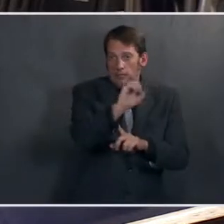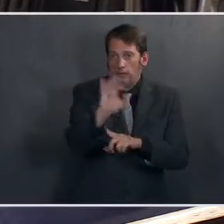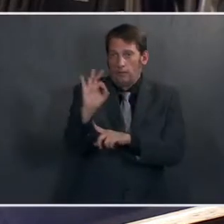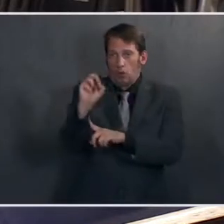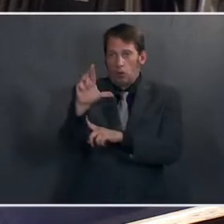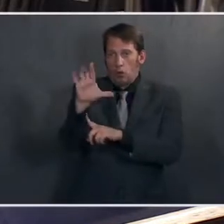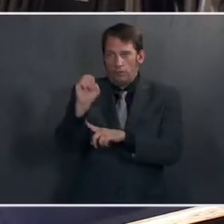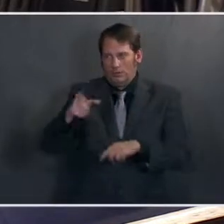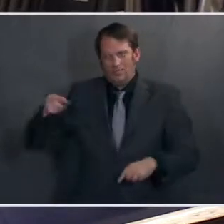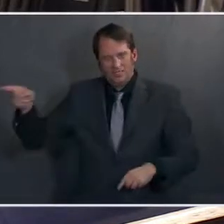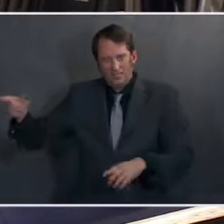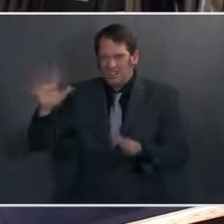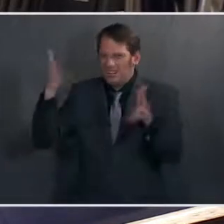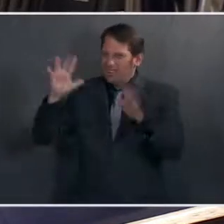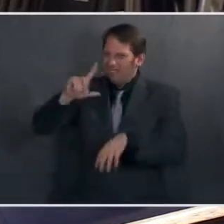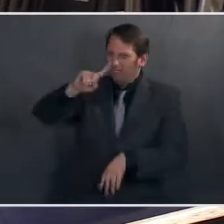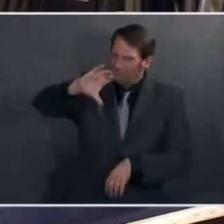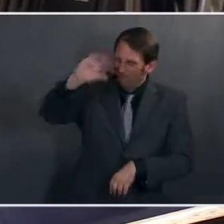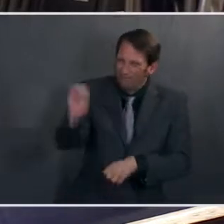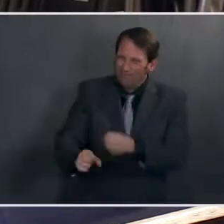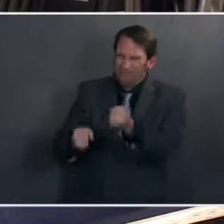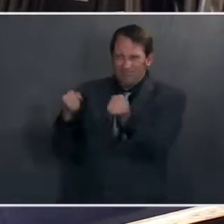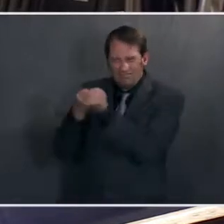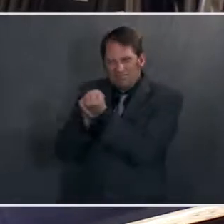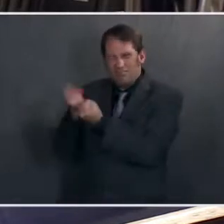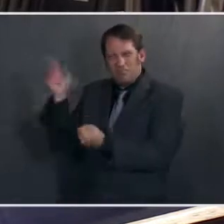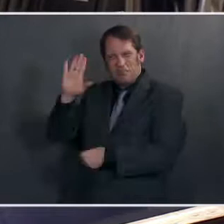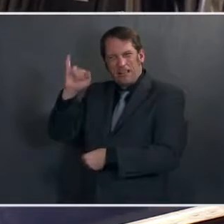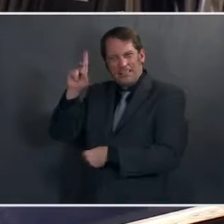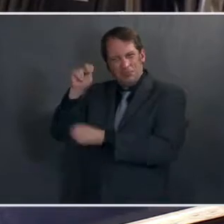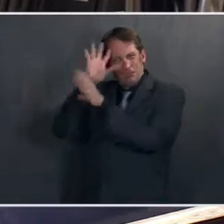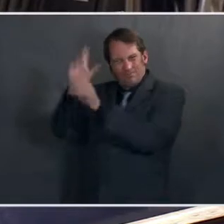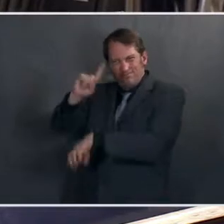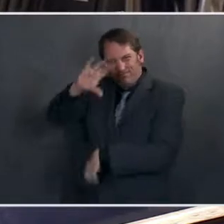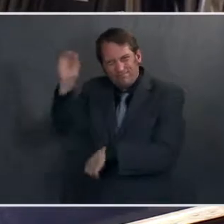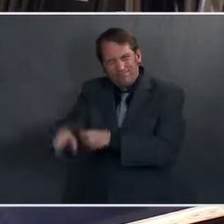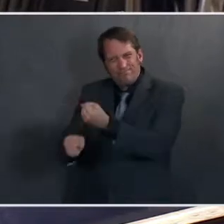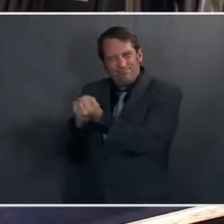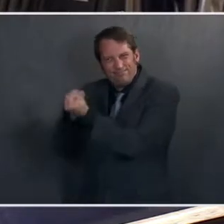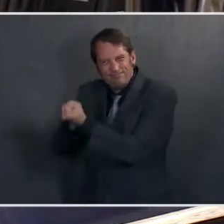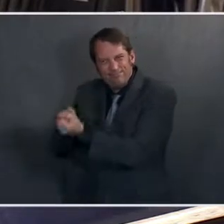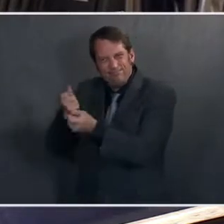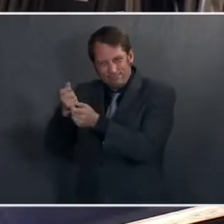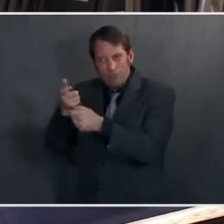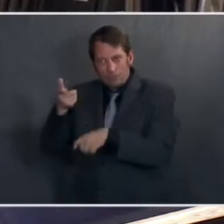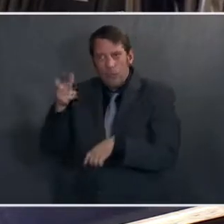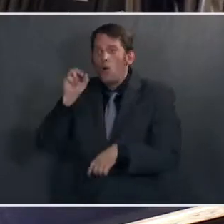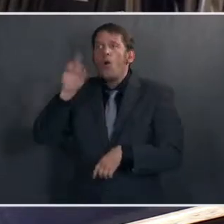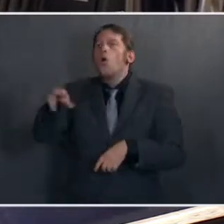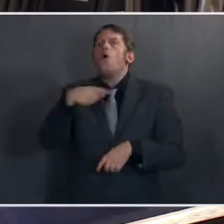Biden administration, or is the president at some point perhaps going to try to get rid of it or in